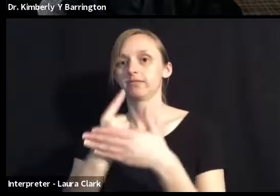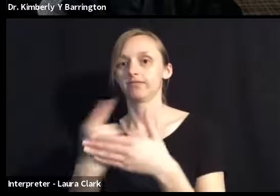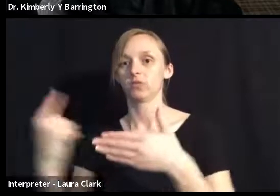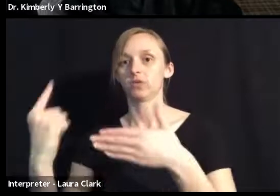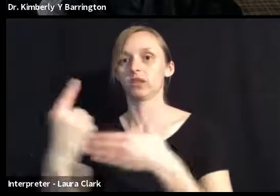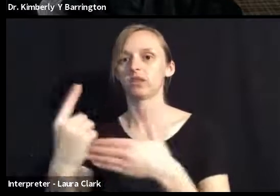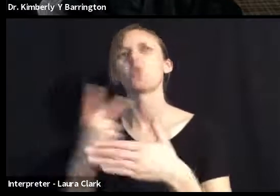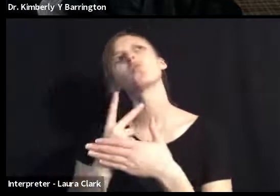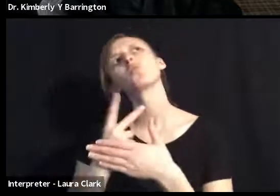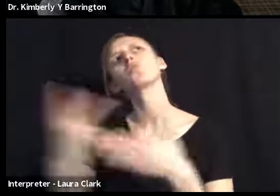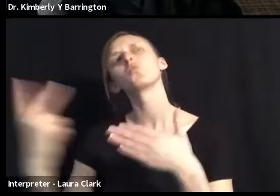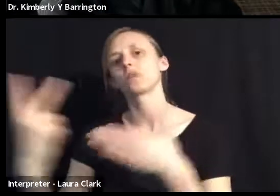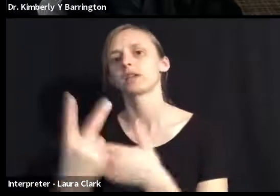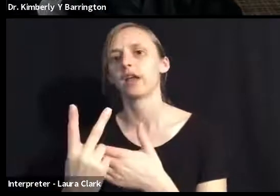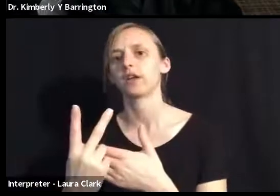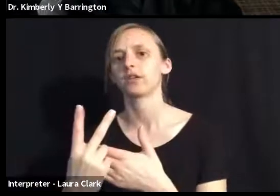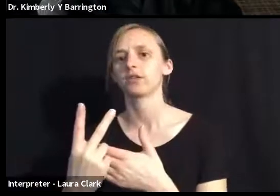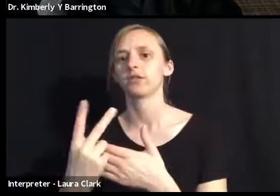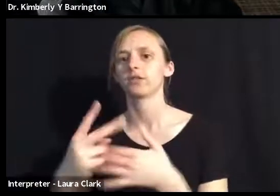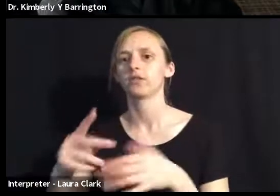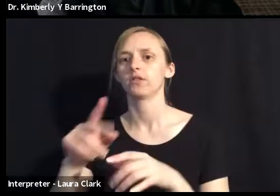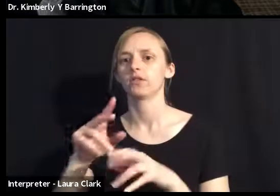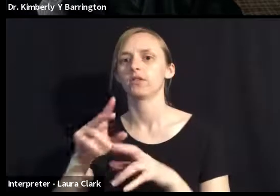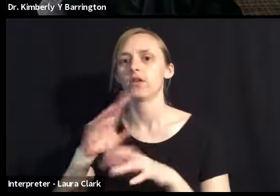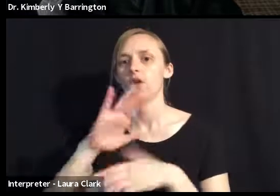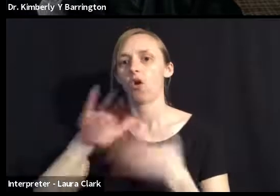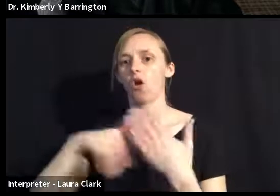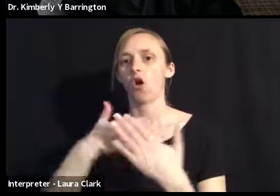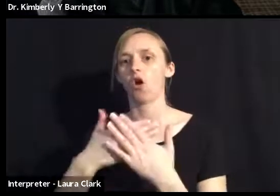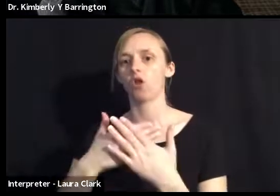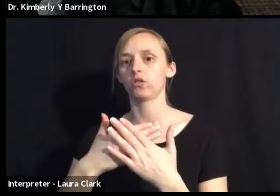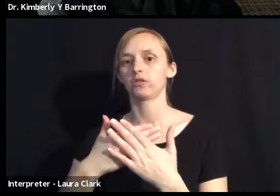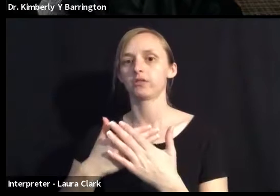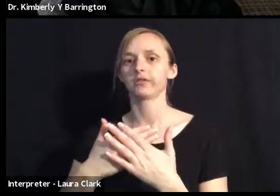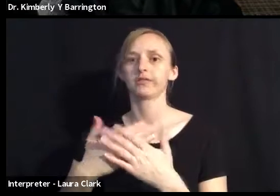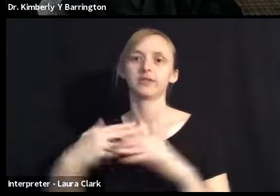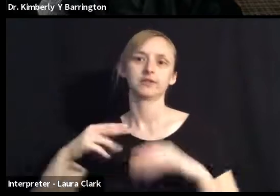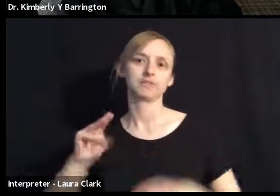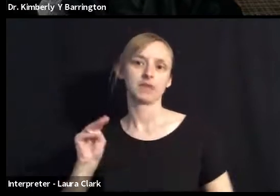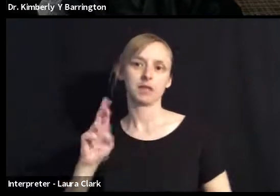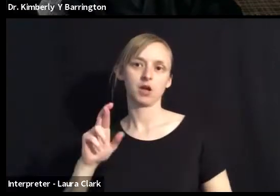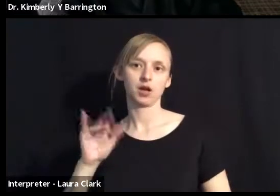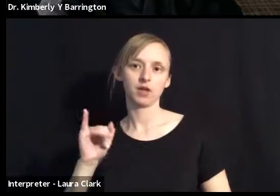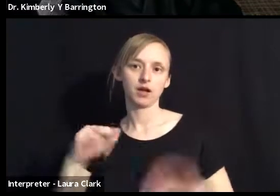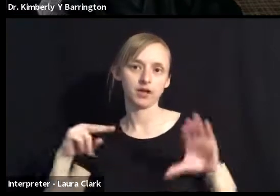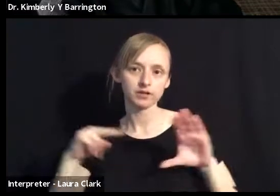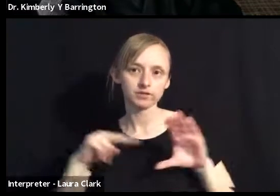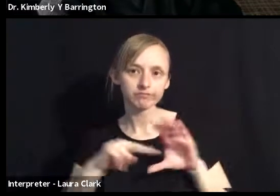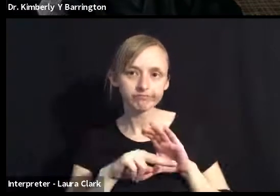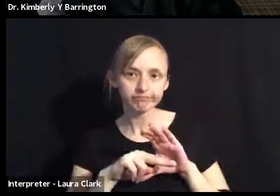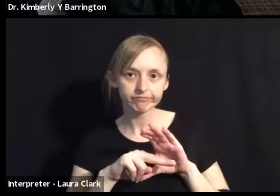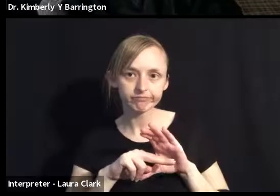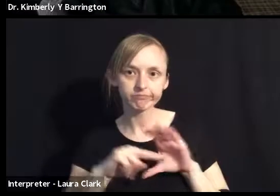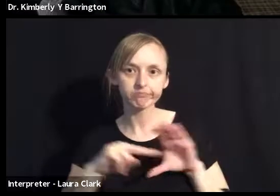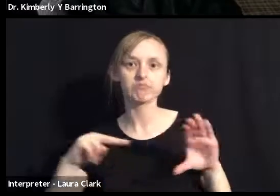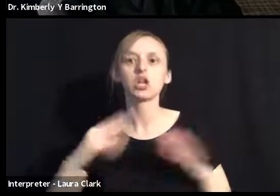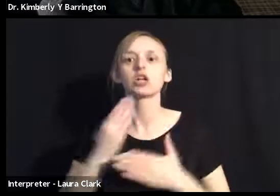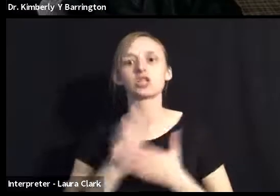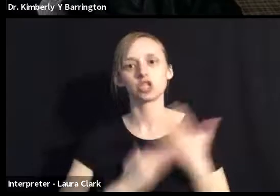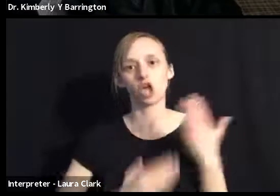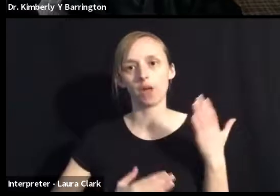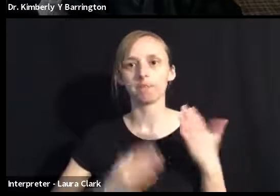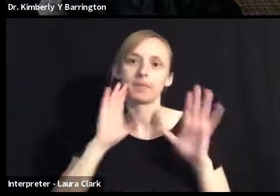2 weeks later, I got the results from all of the MRI some of the results. The